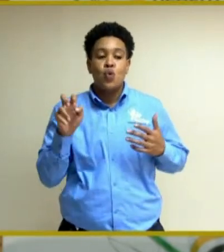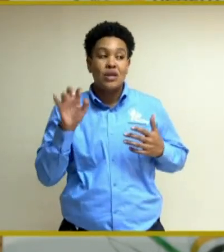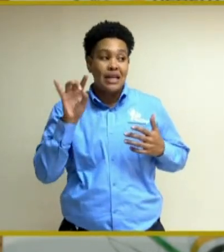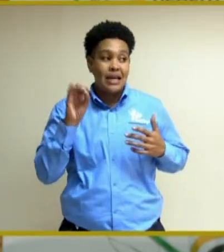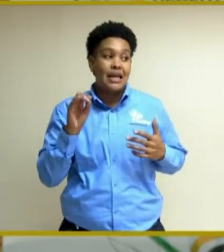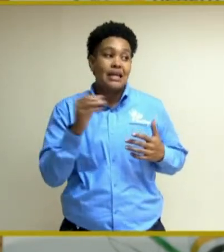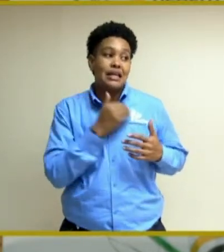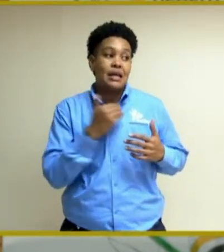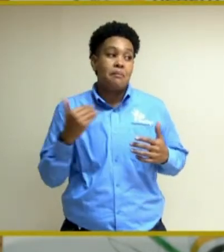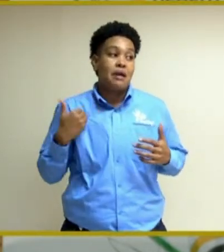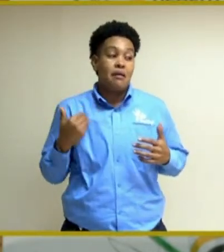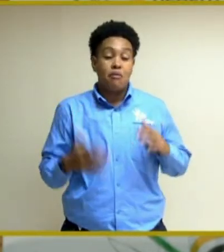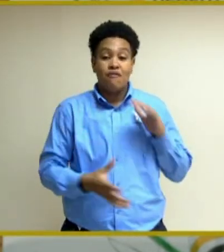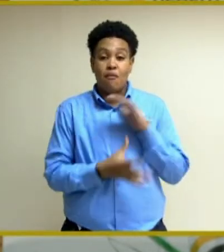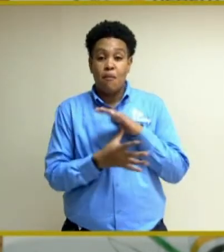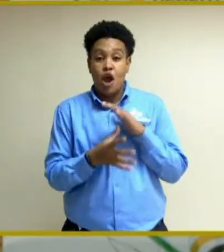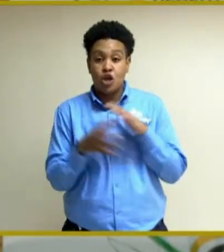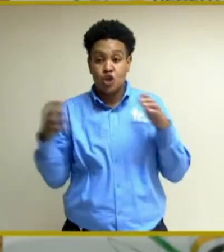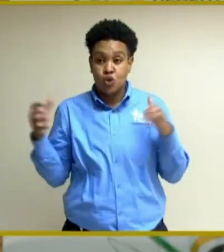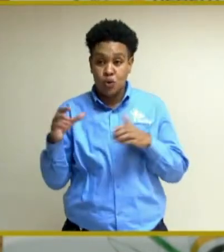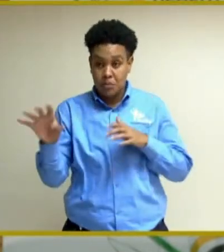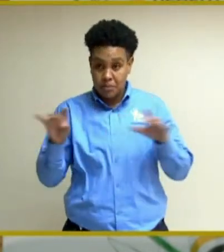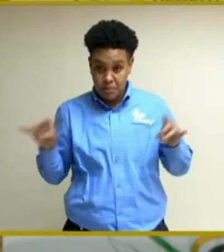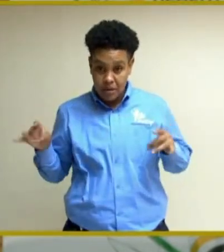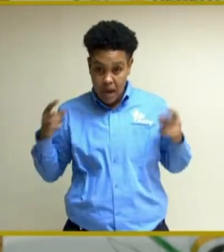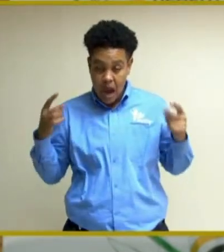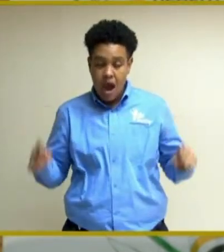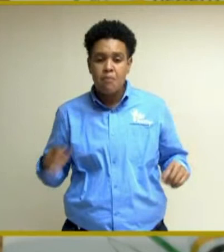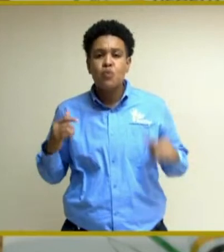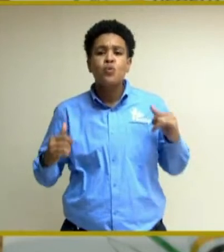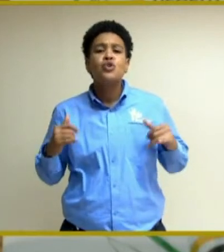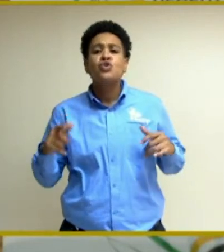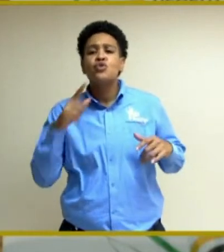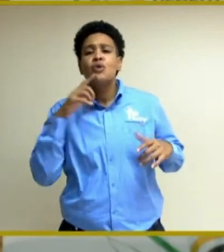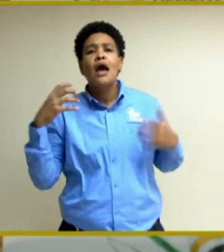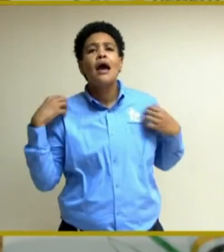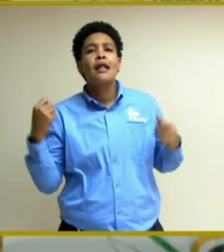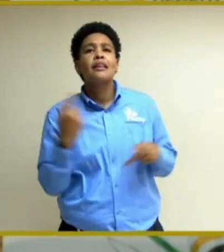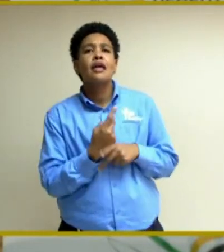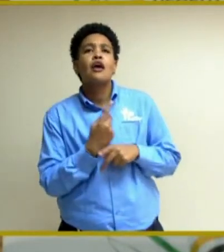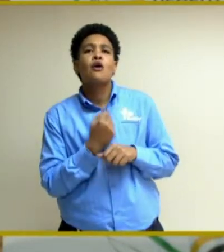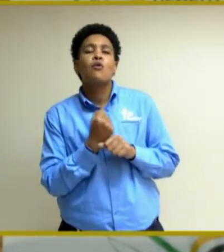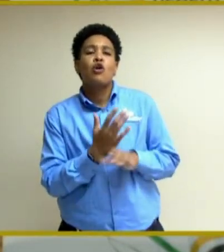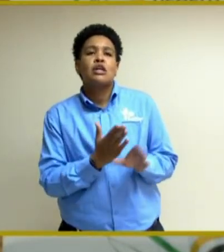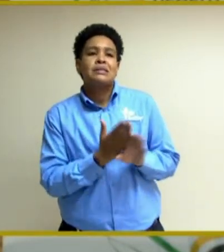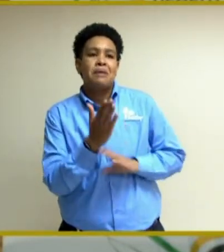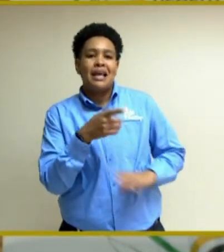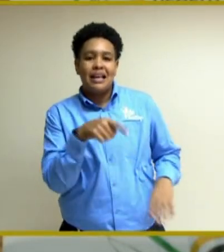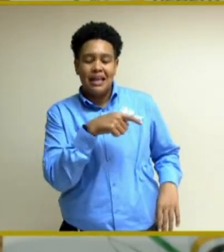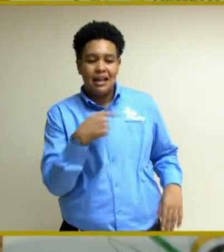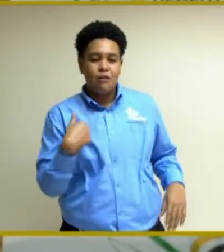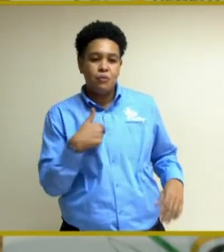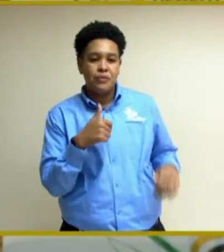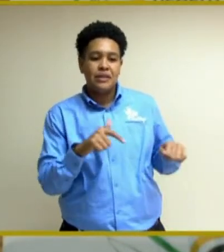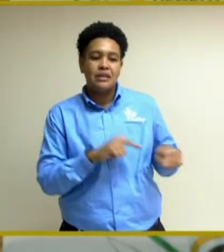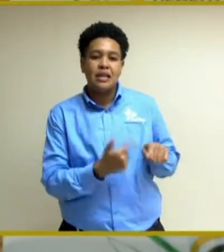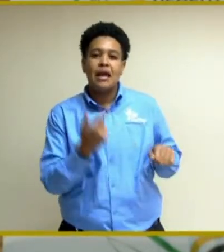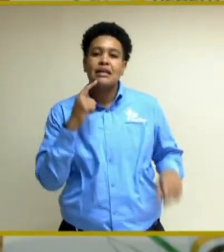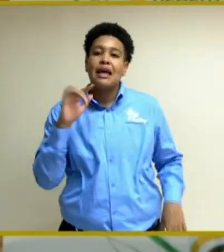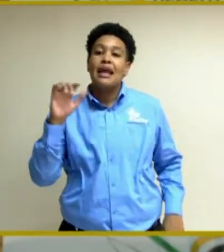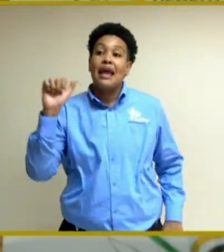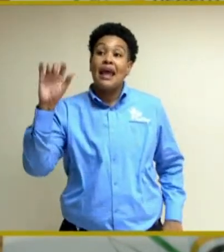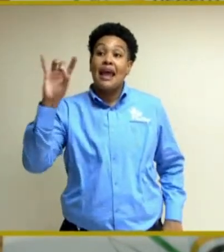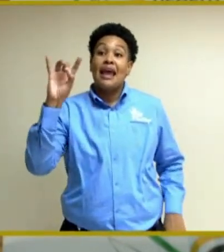3,280 members of the priority group, which were, of course, healthcare workers primarily. We started at 8